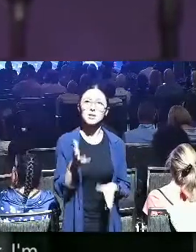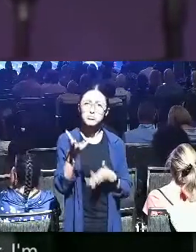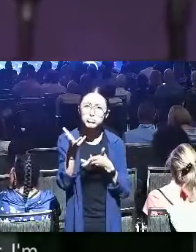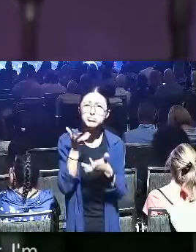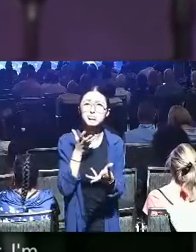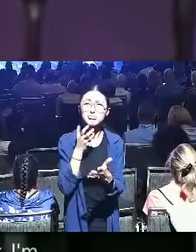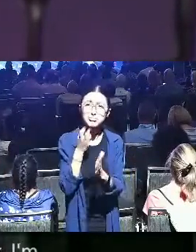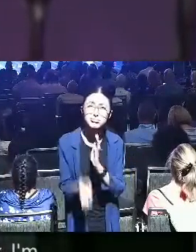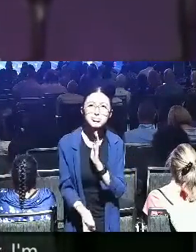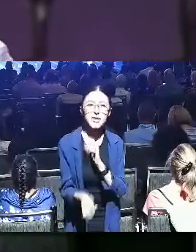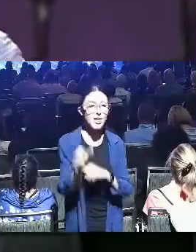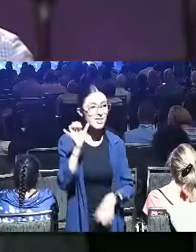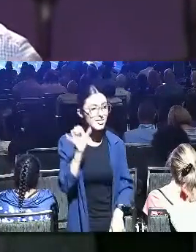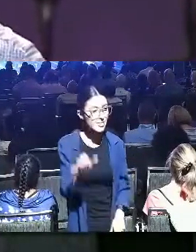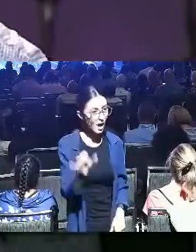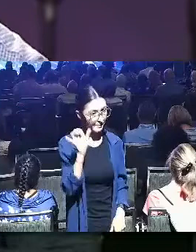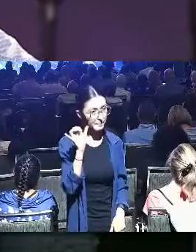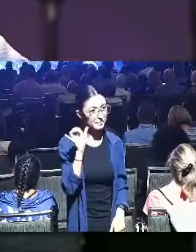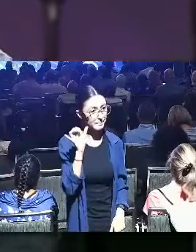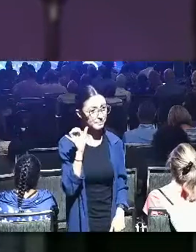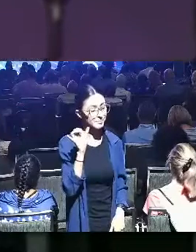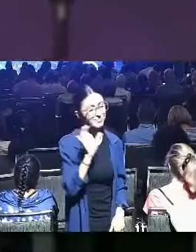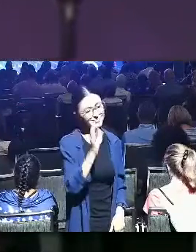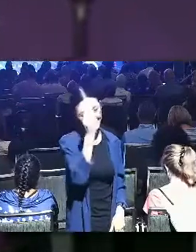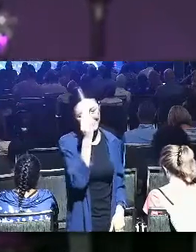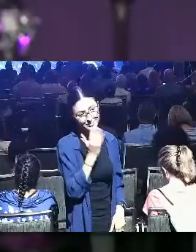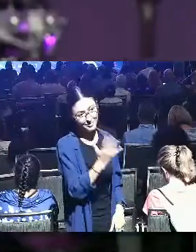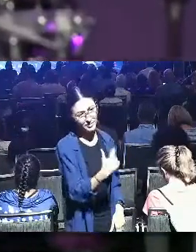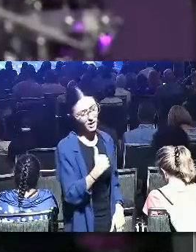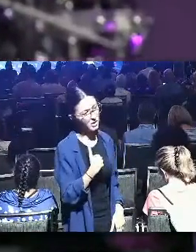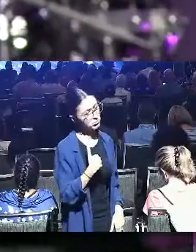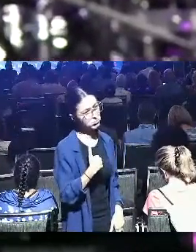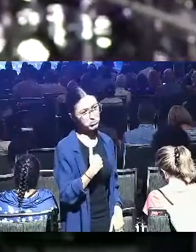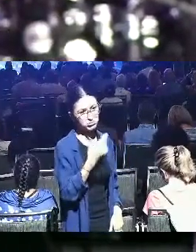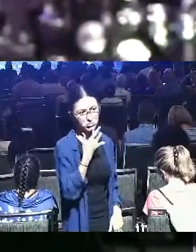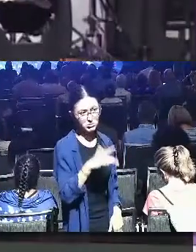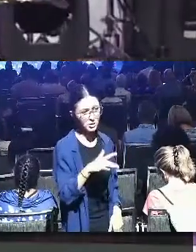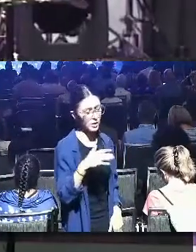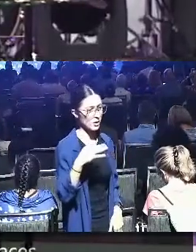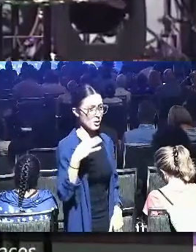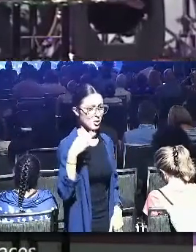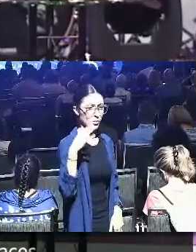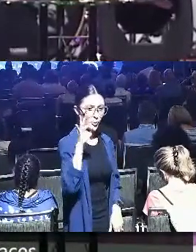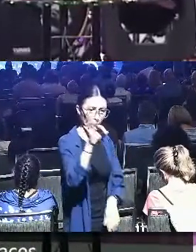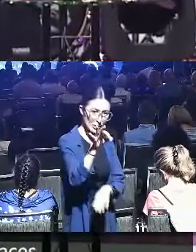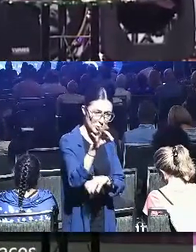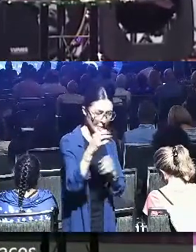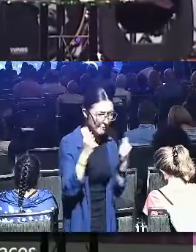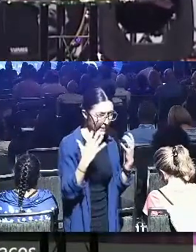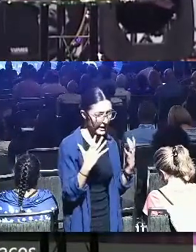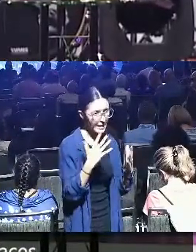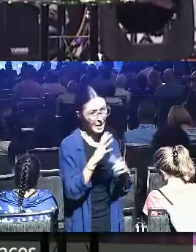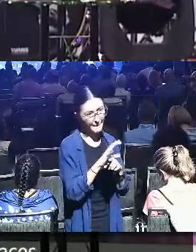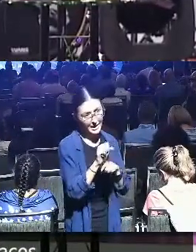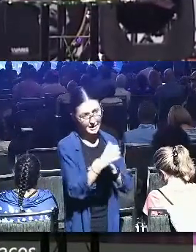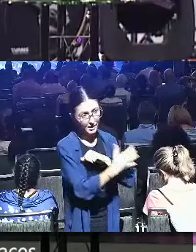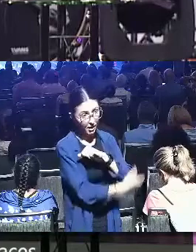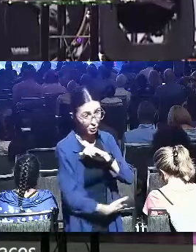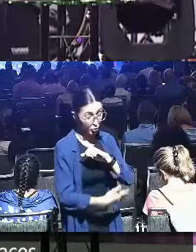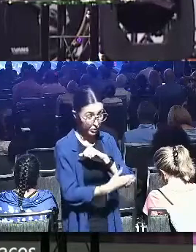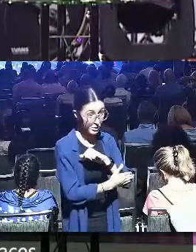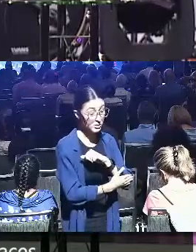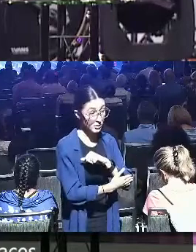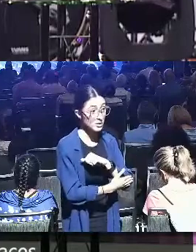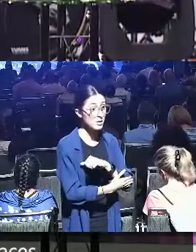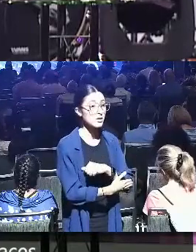You know, I've had the privilege of preaching in some amazing places. If you go to Jakarta and Tokyo and you preach in the facility that